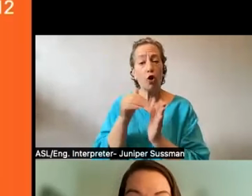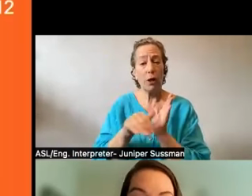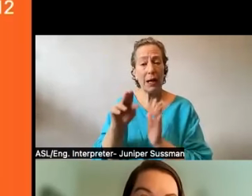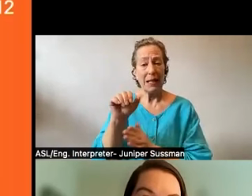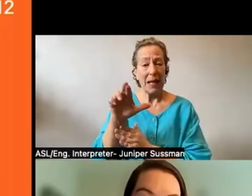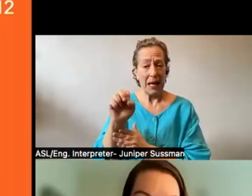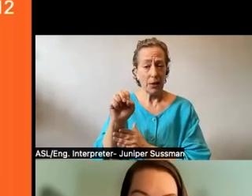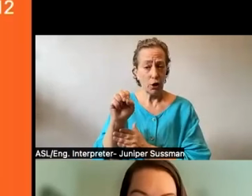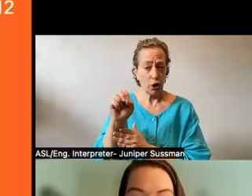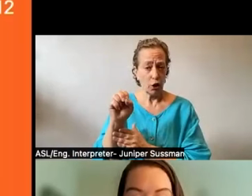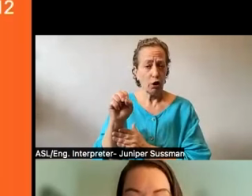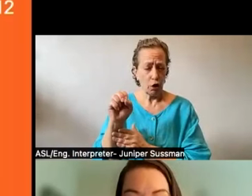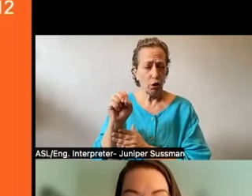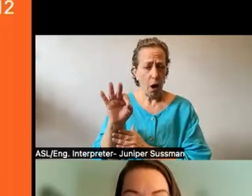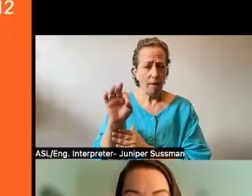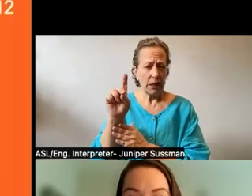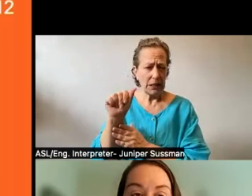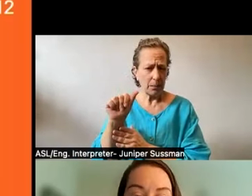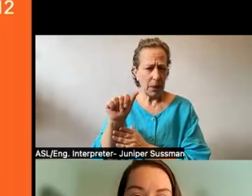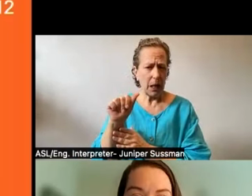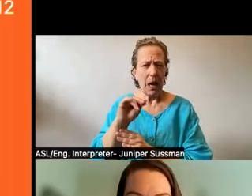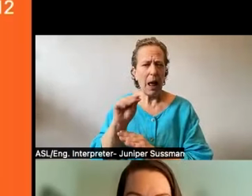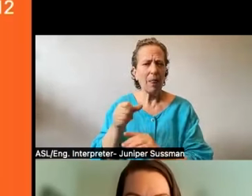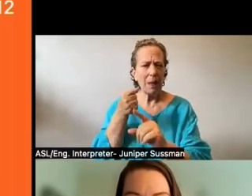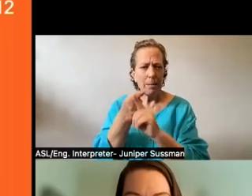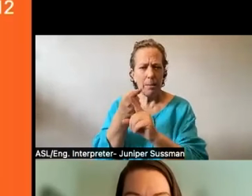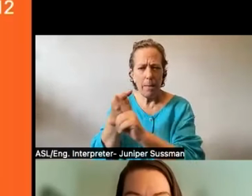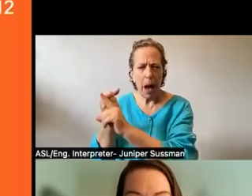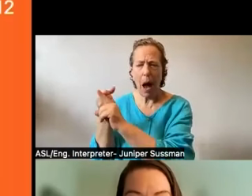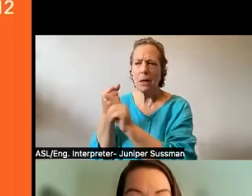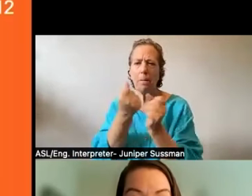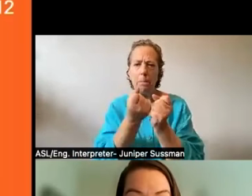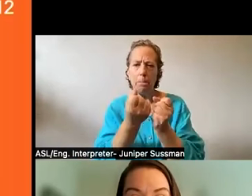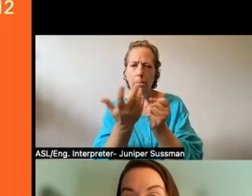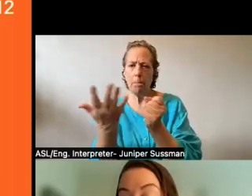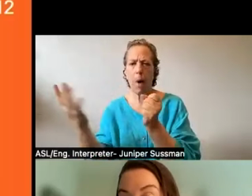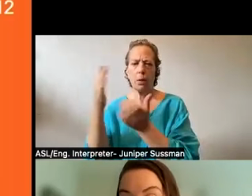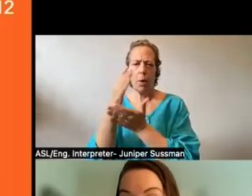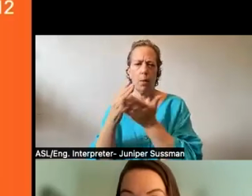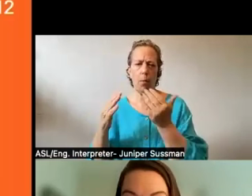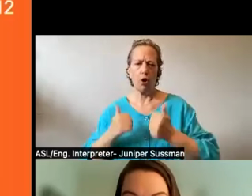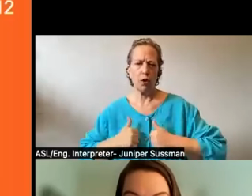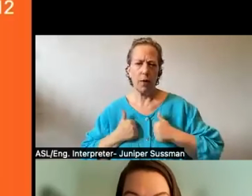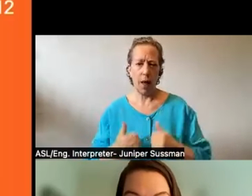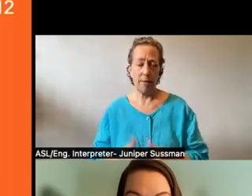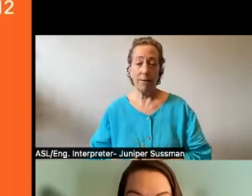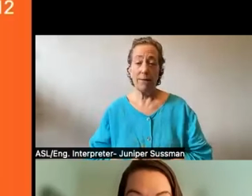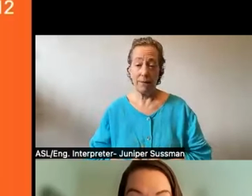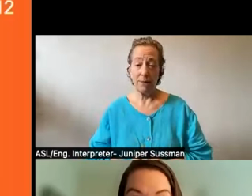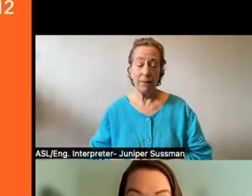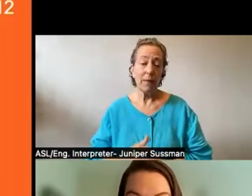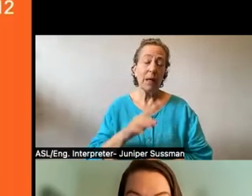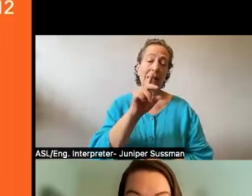in and the impact on various aspects of life. So the nature of disability and chronic disease discrimination is